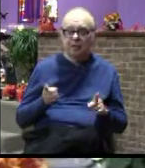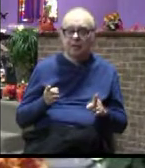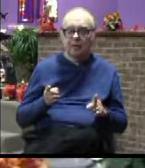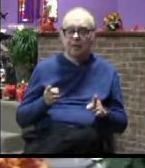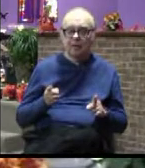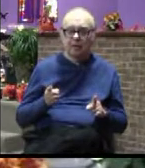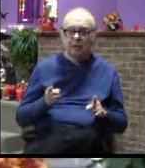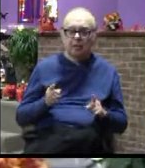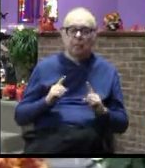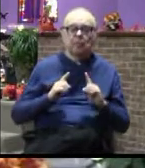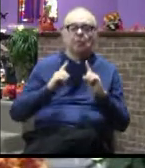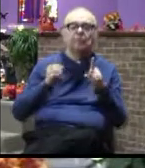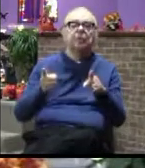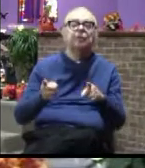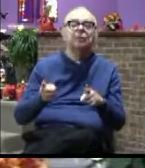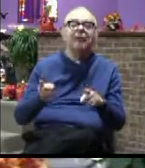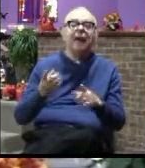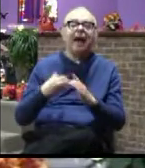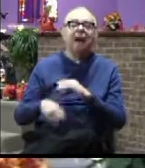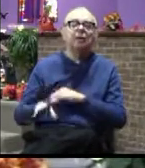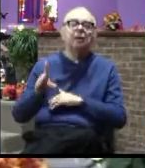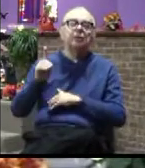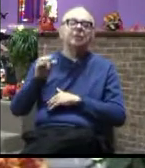when we going out on a date,